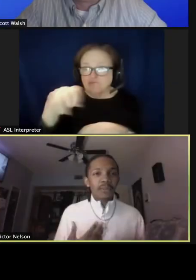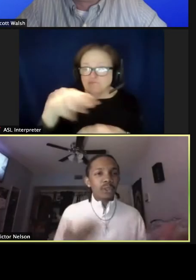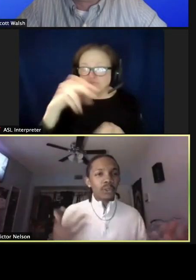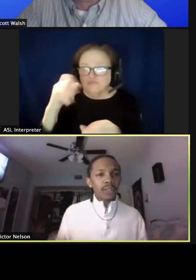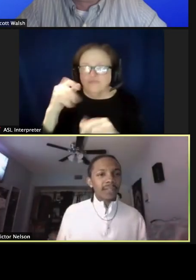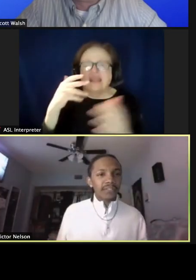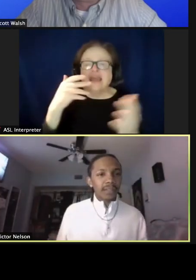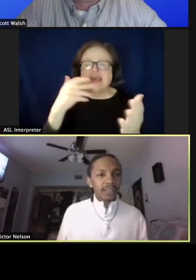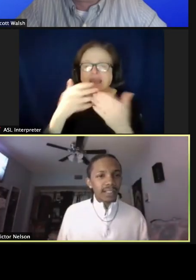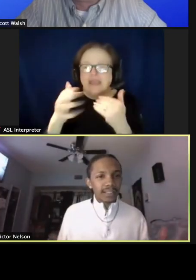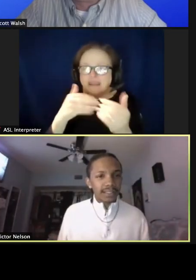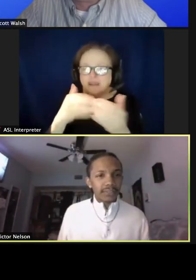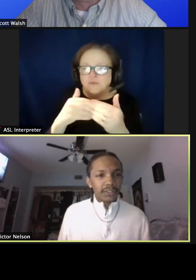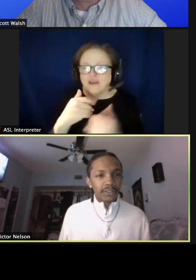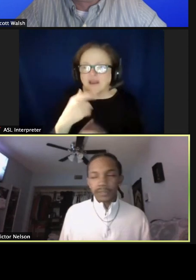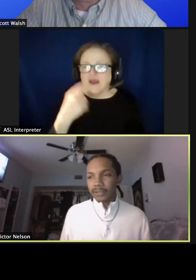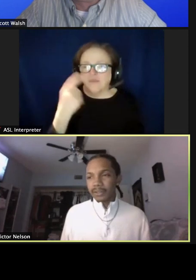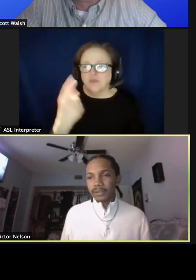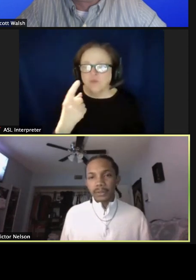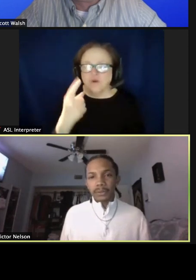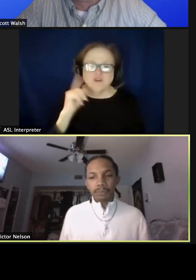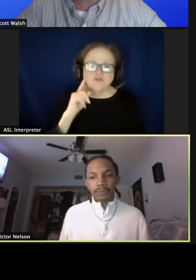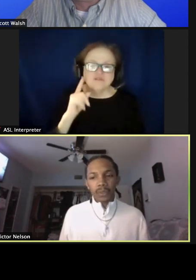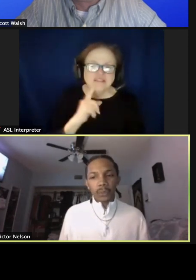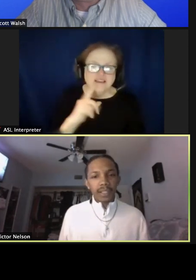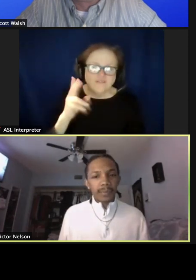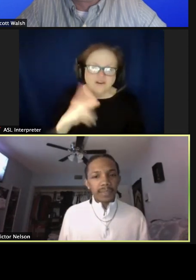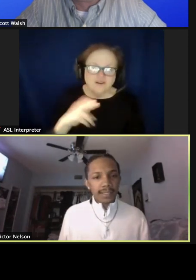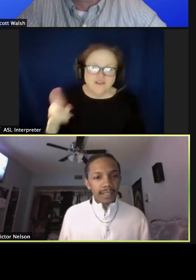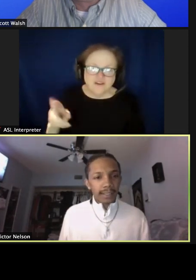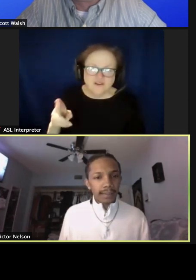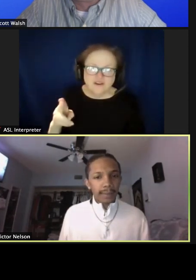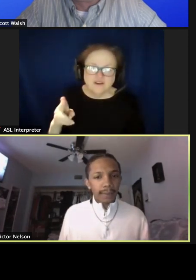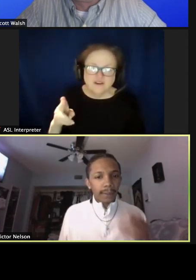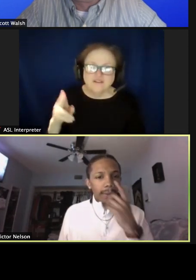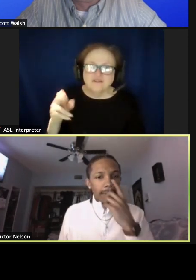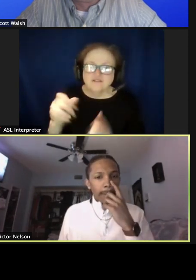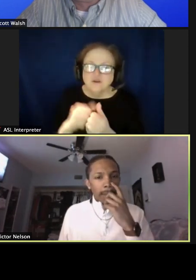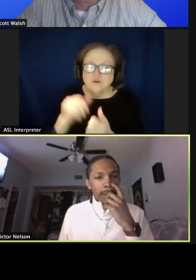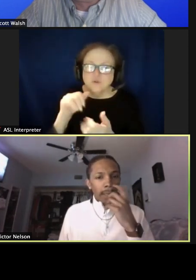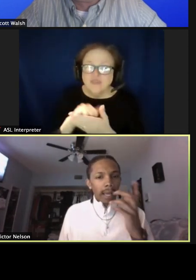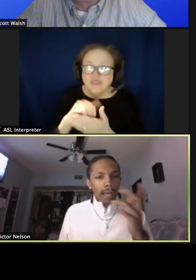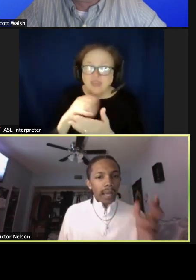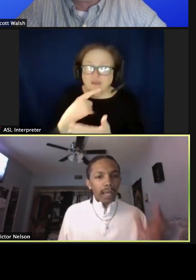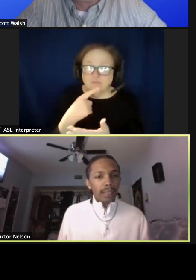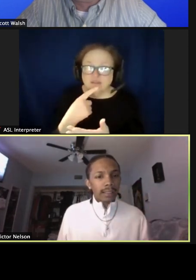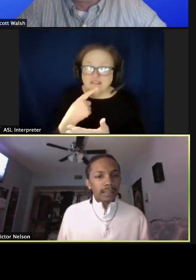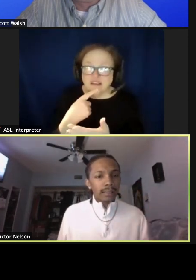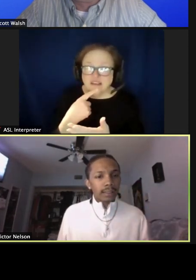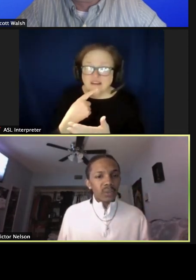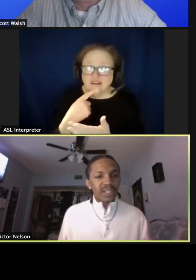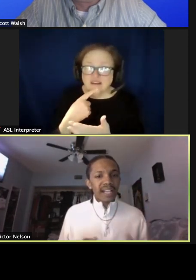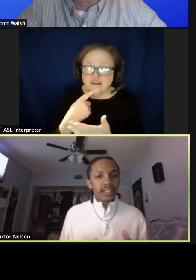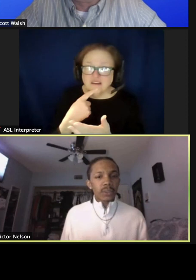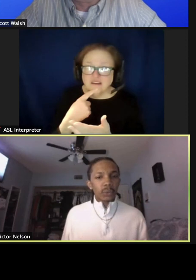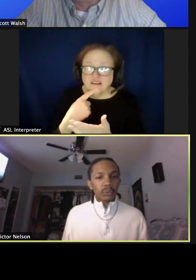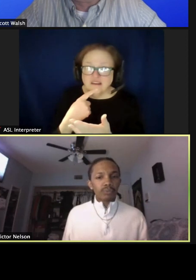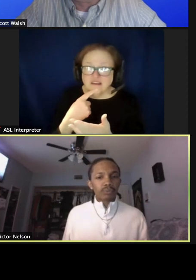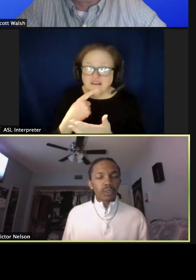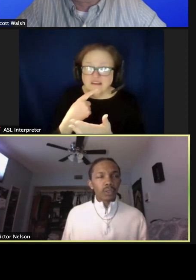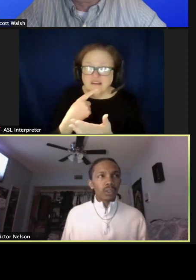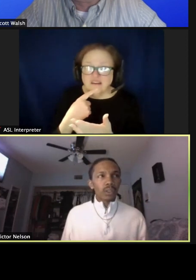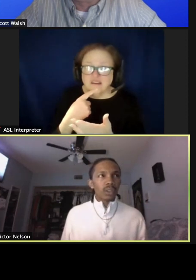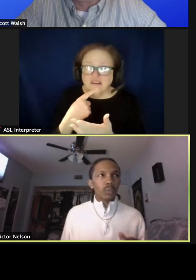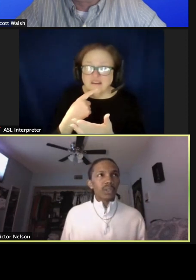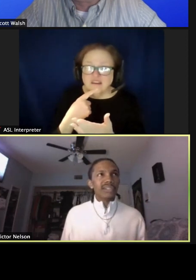I'm the only one in my family that's deaf and hard of hearing. So with that being said, I, it was high school